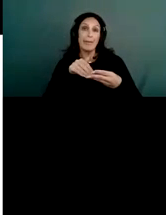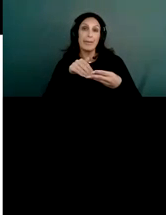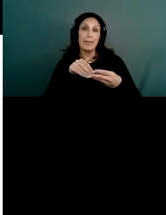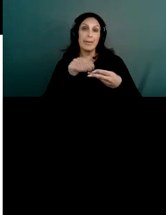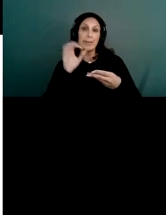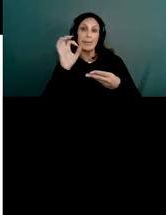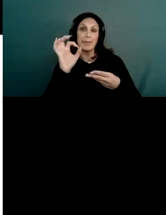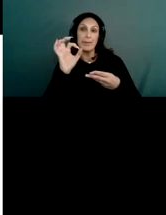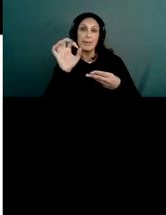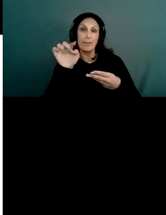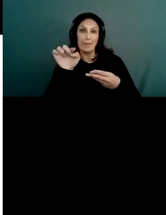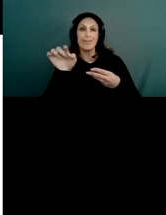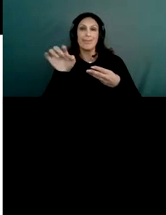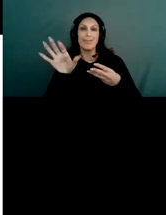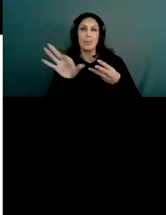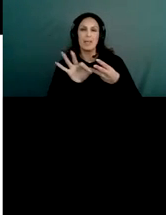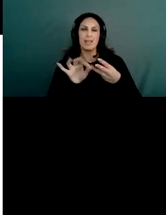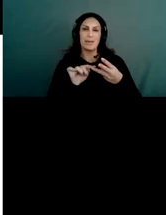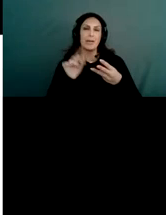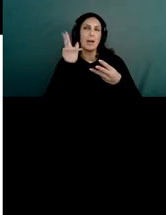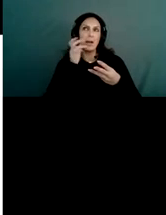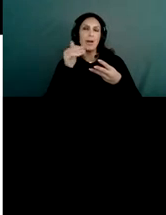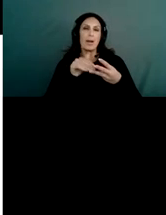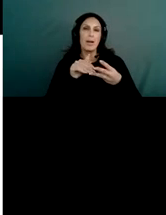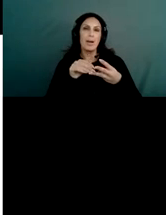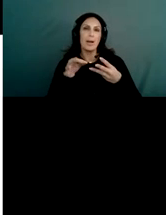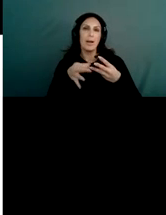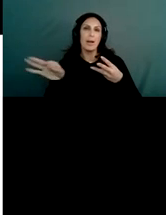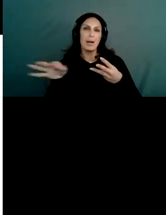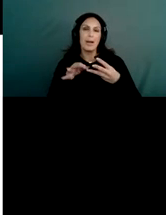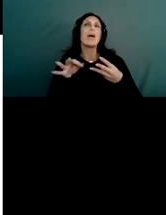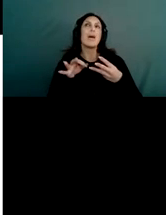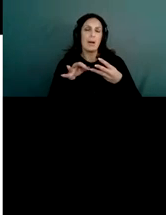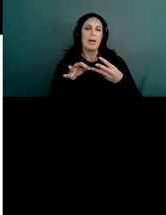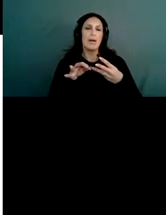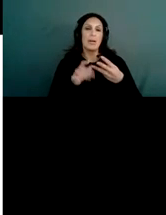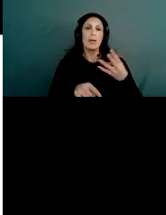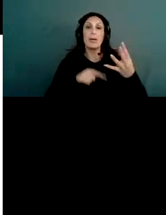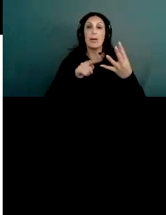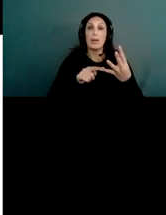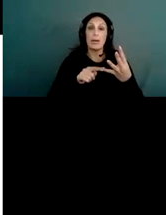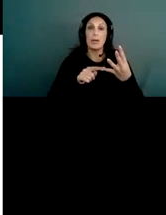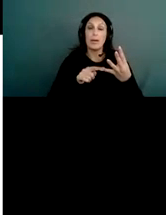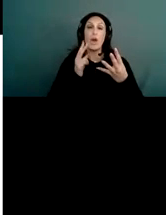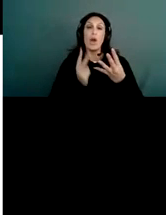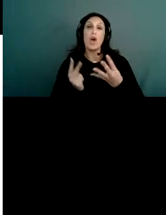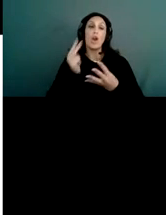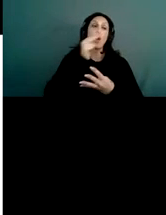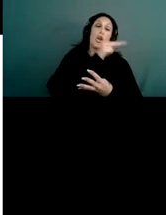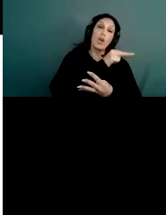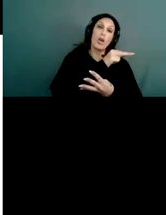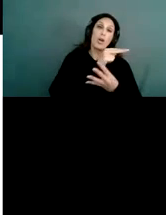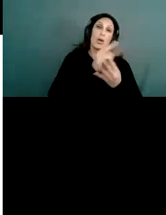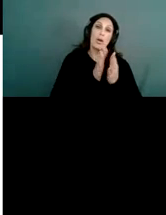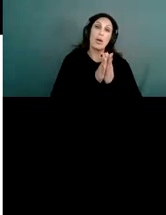around the speaker icon. The Look Back feature provides them with an opportunity to go back and see